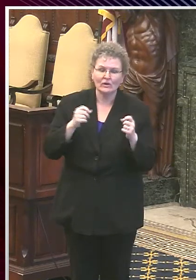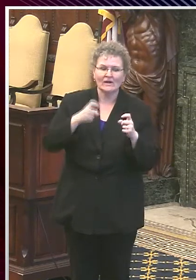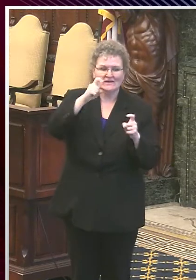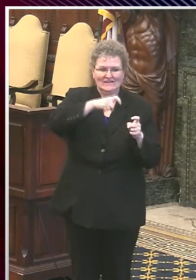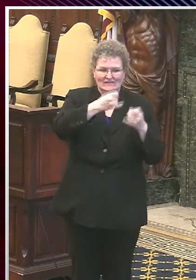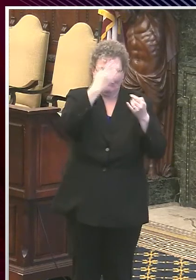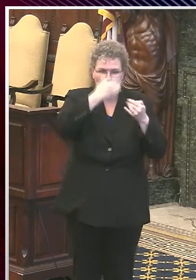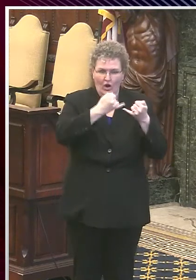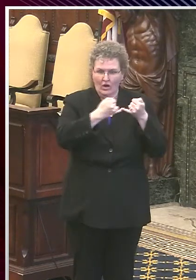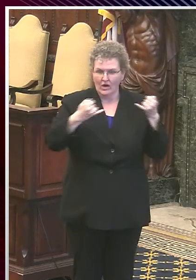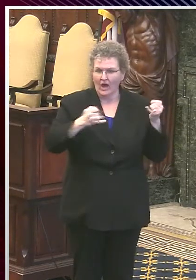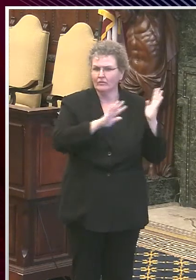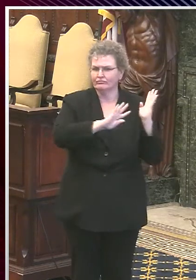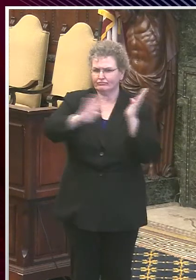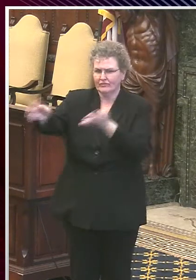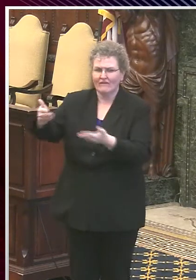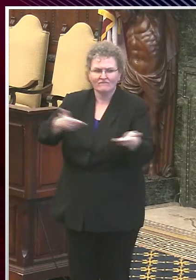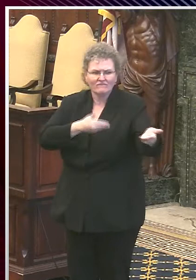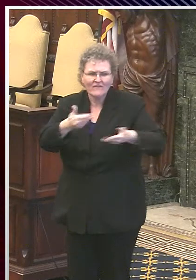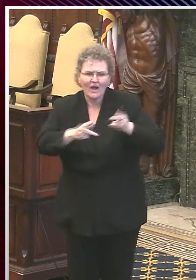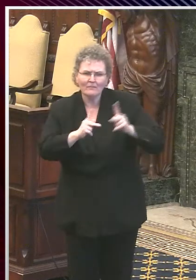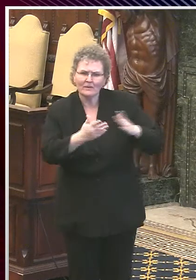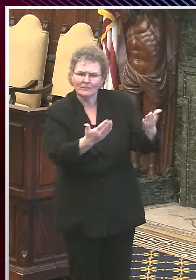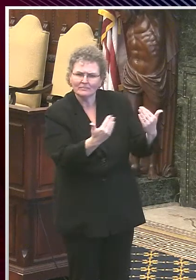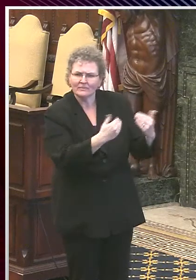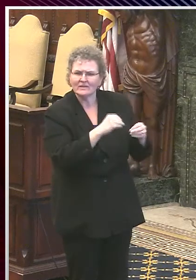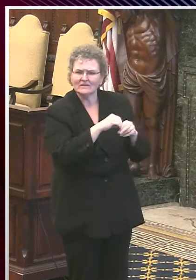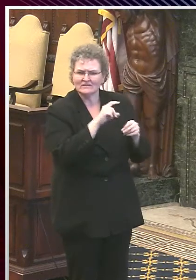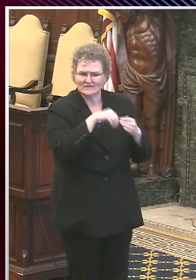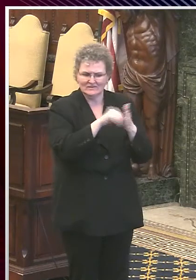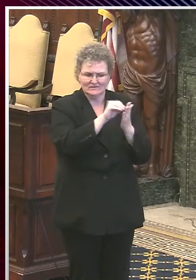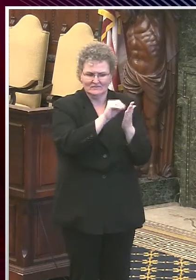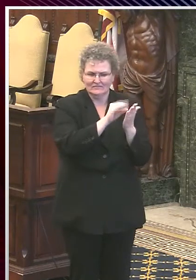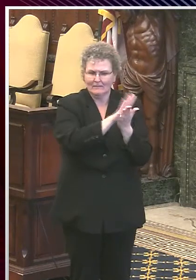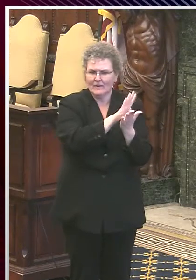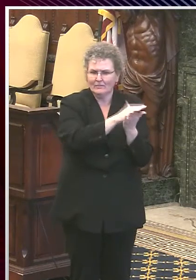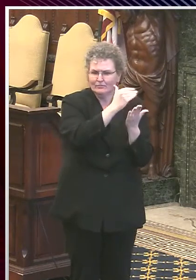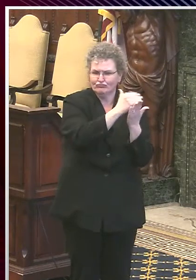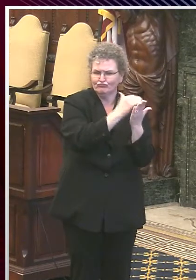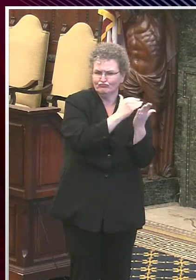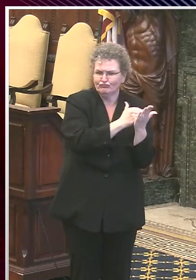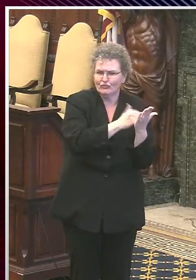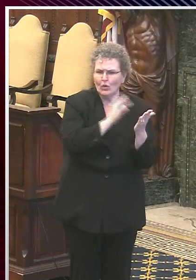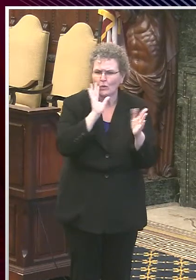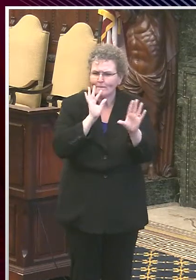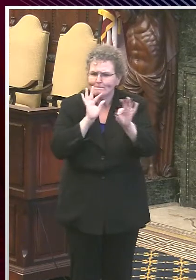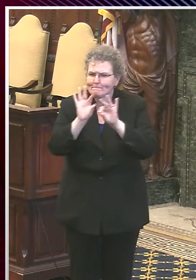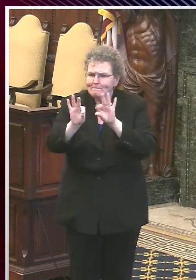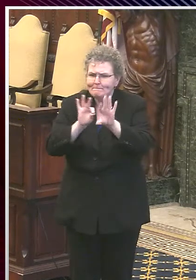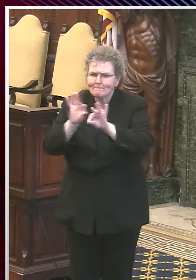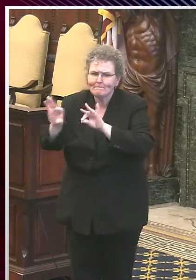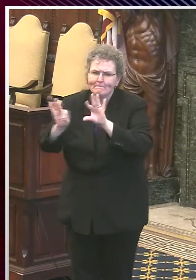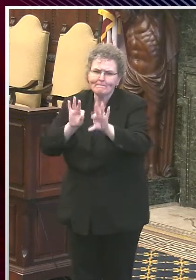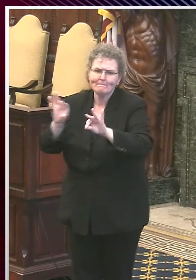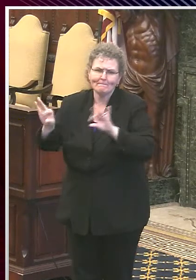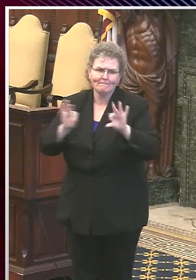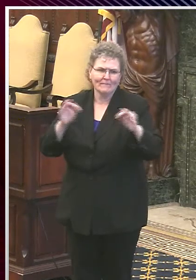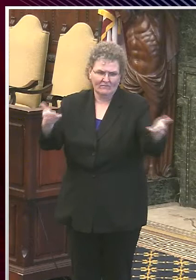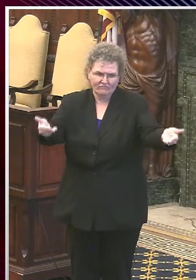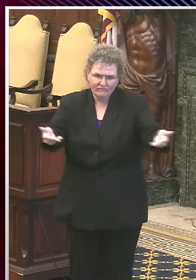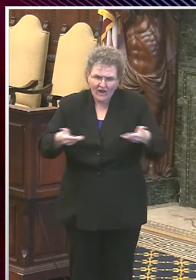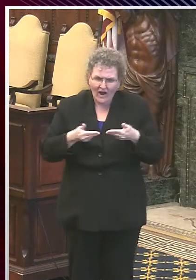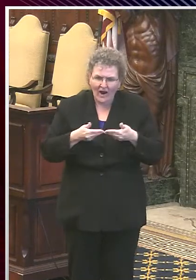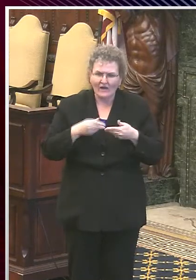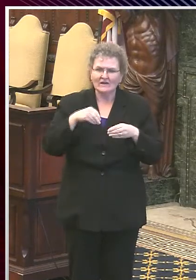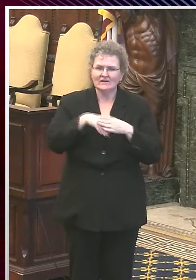We are inviting people who are in that database, and we're oversampling as we pull data from that database from the zip